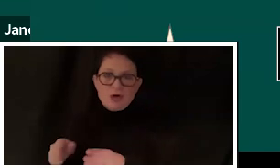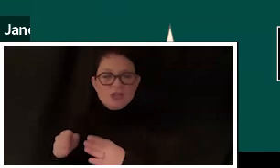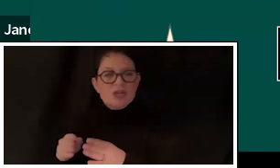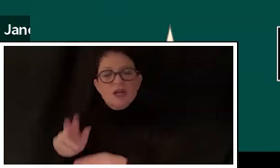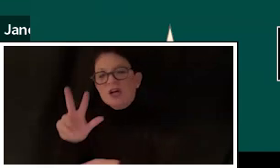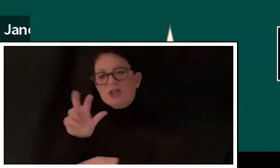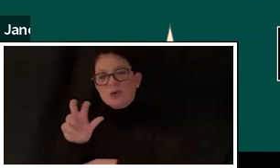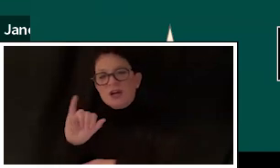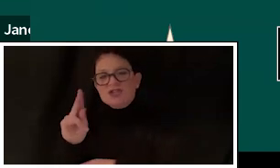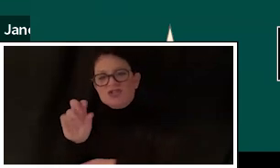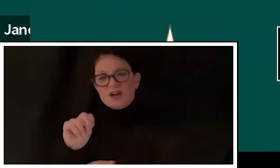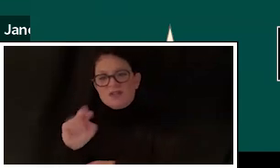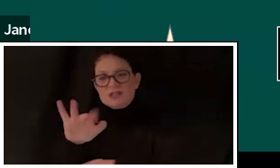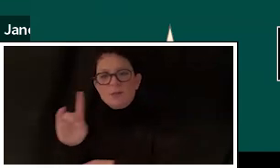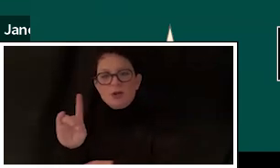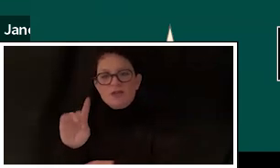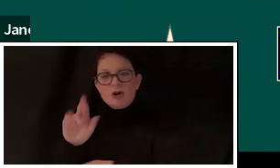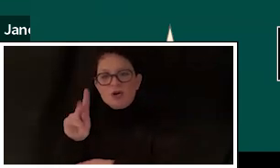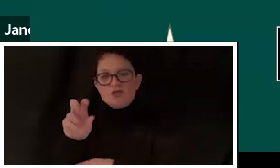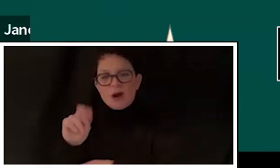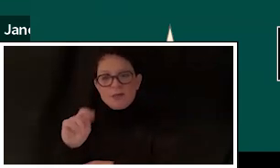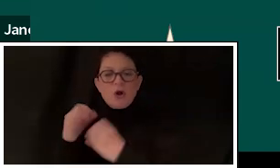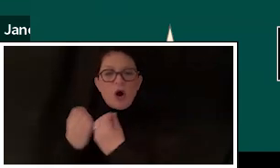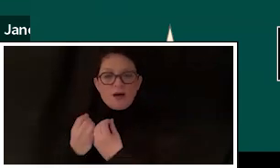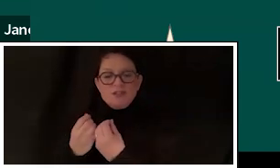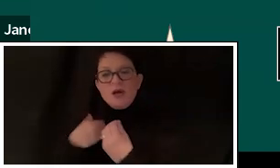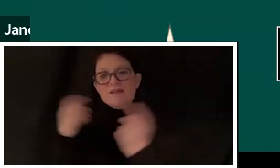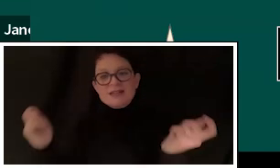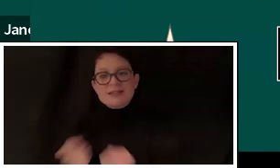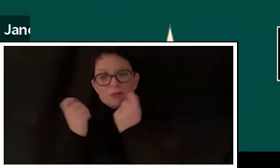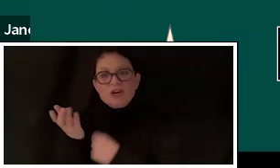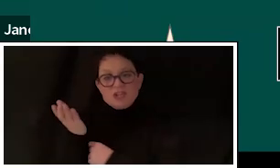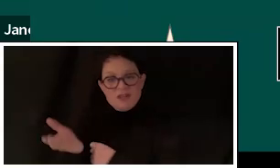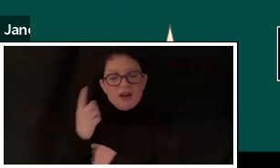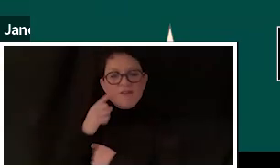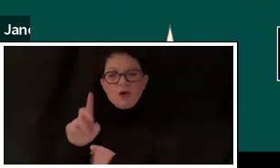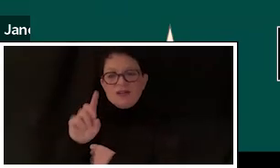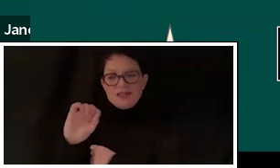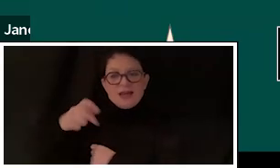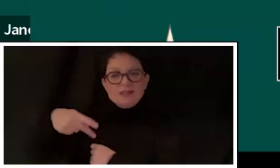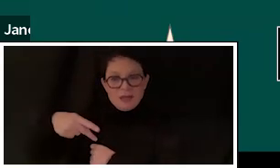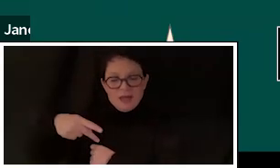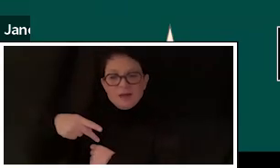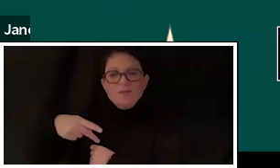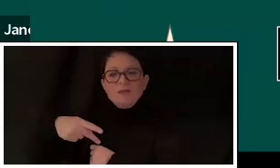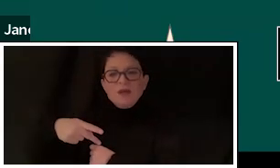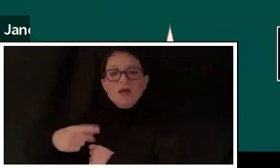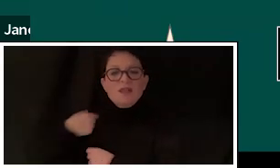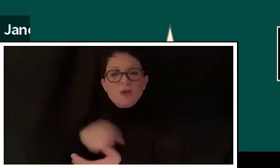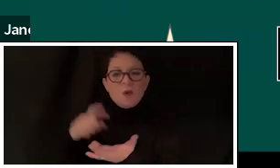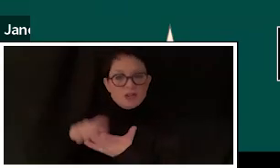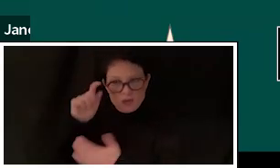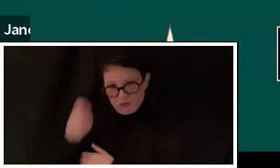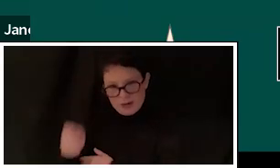at 300 Jefferson Boulevard, our Ripon office. We will have a celebration for our DSPs that we want to